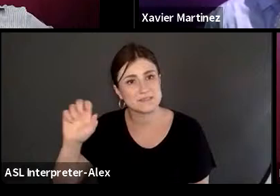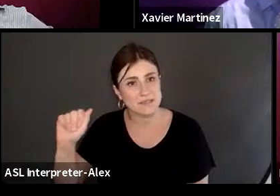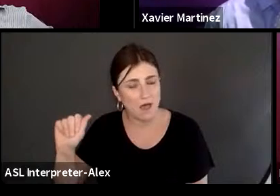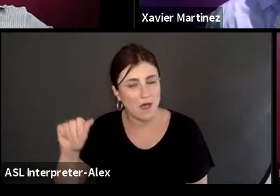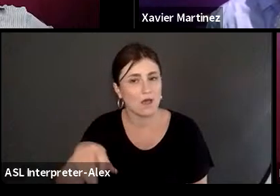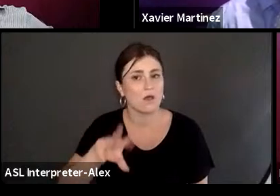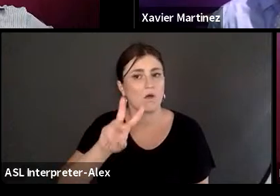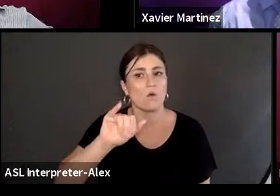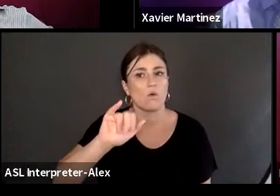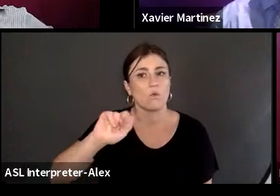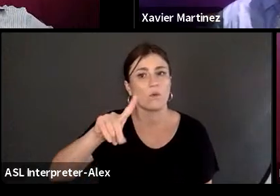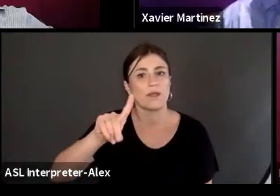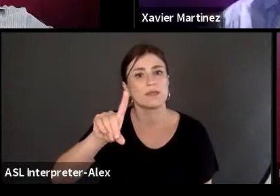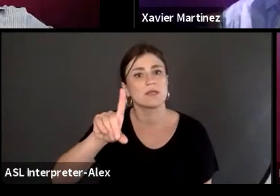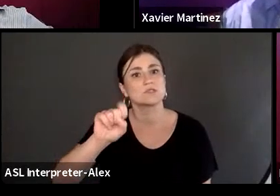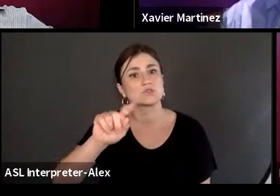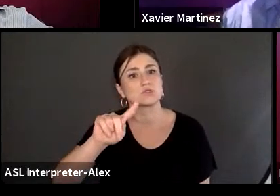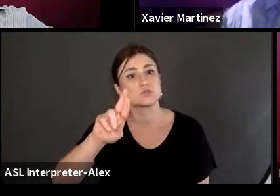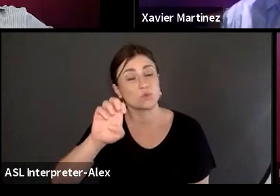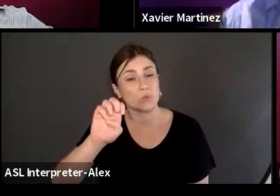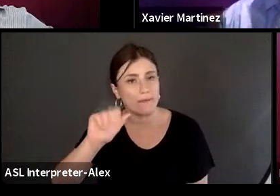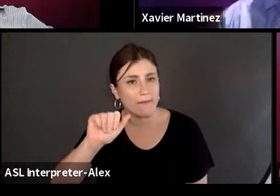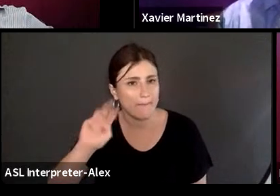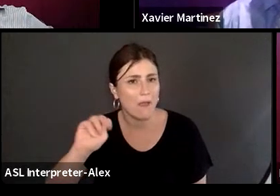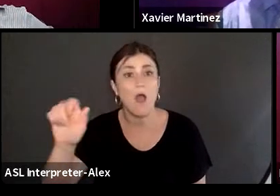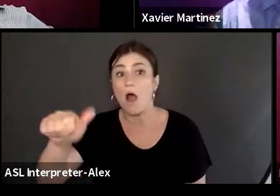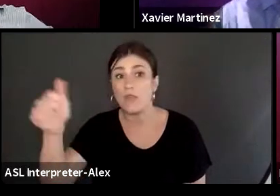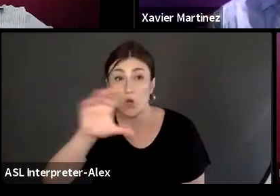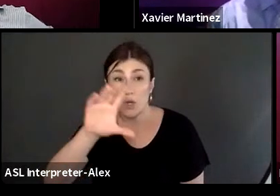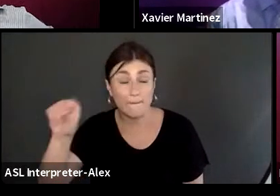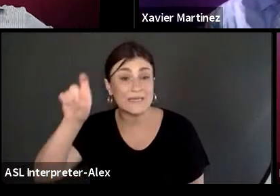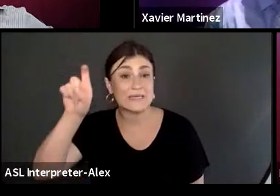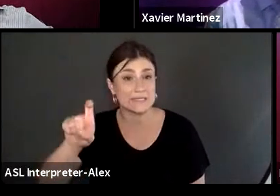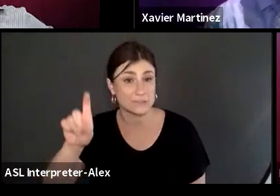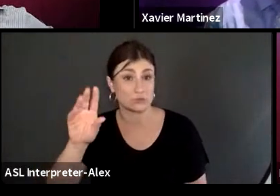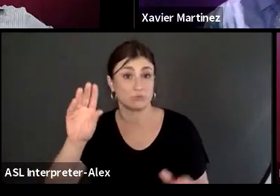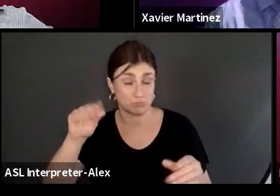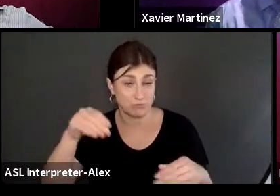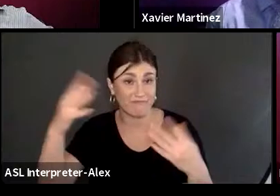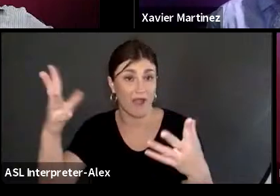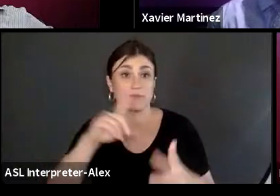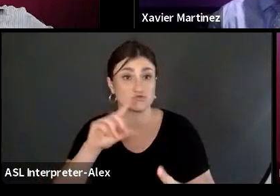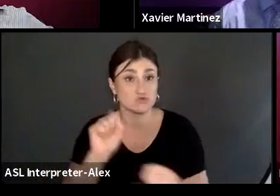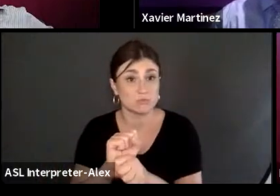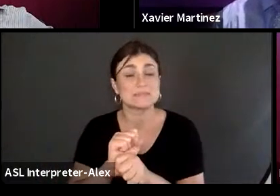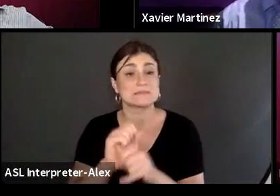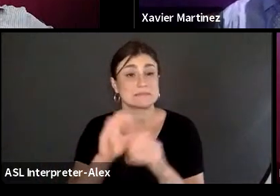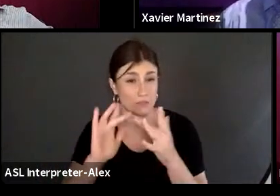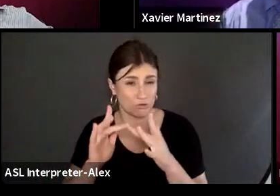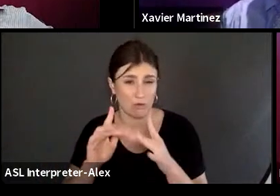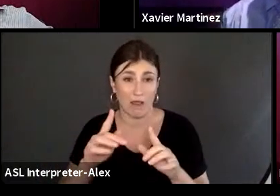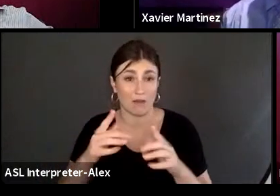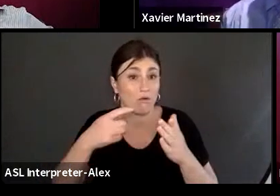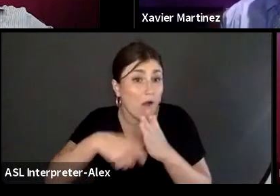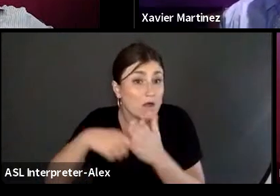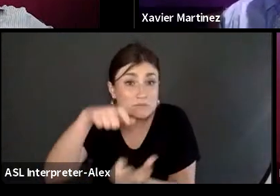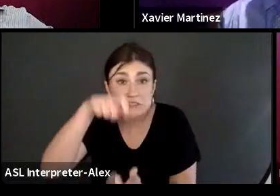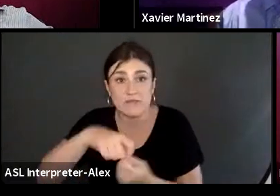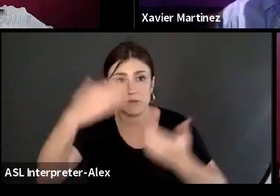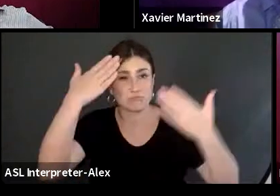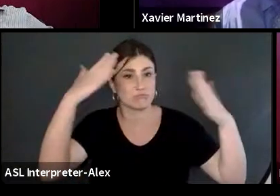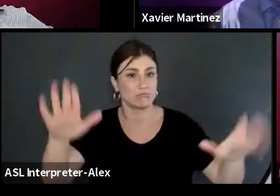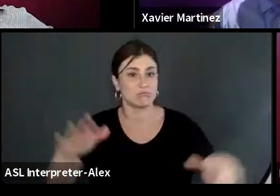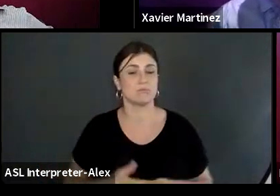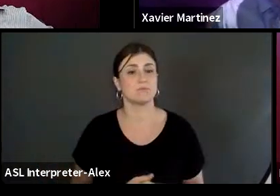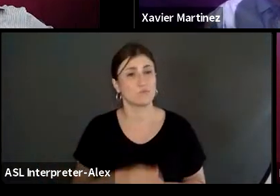internet. So I don't know how that's going to provide the cost. Is that correct, Mr. Hubler? That is correct. The